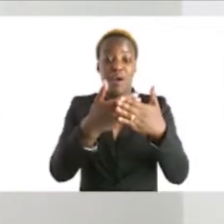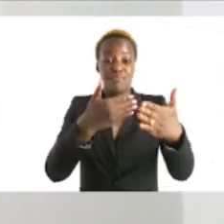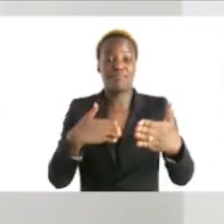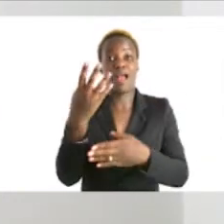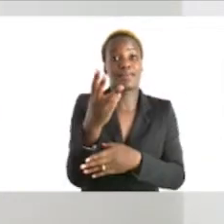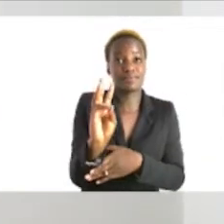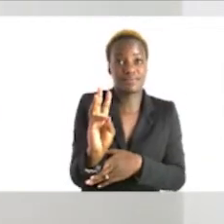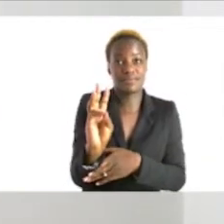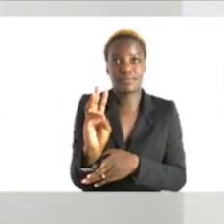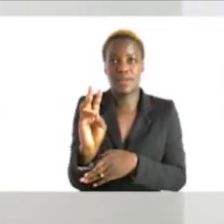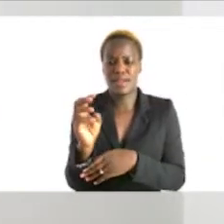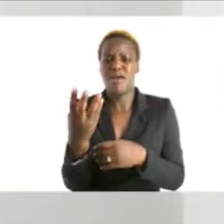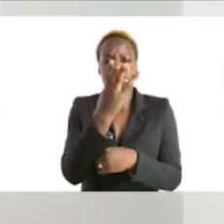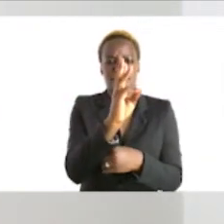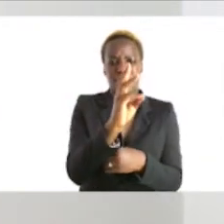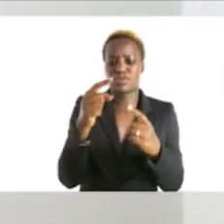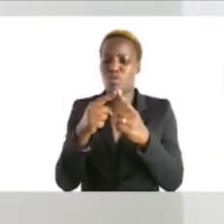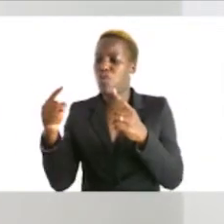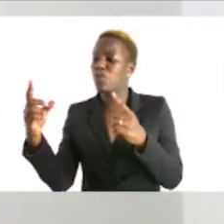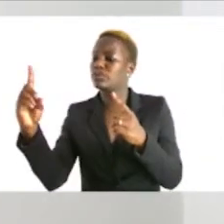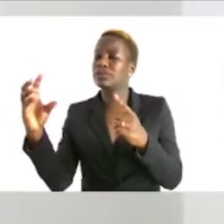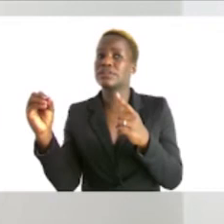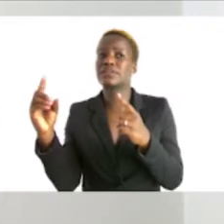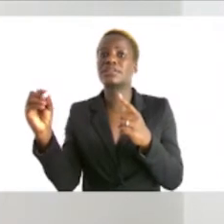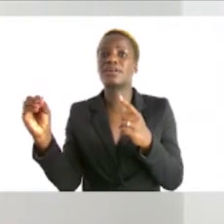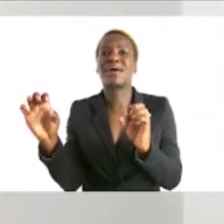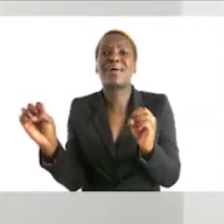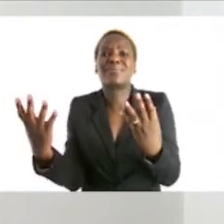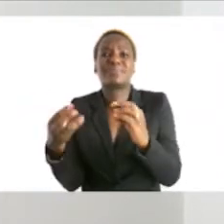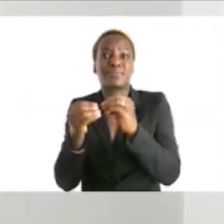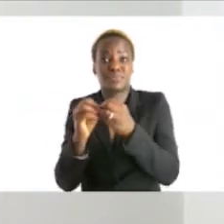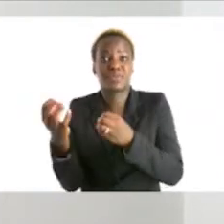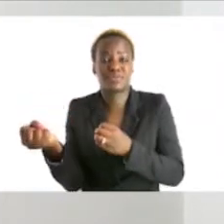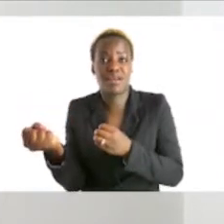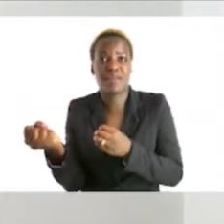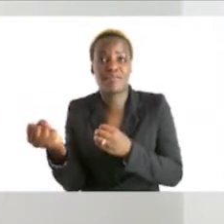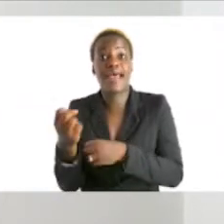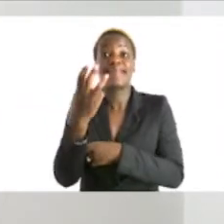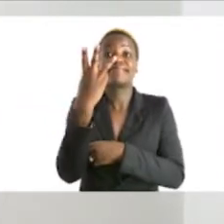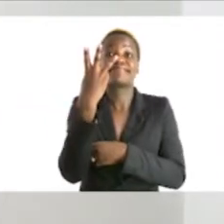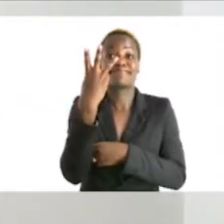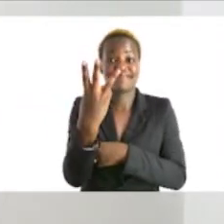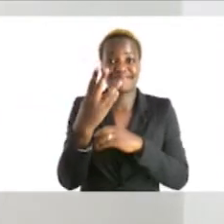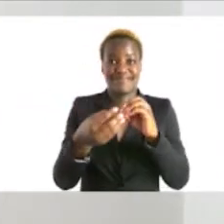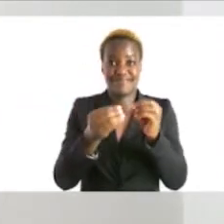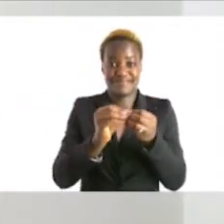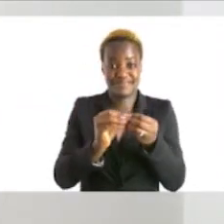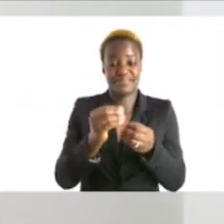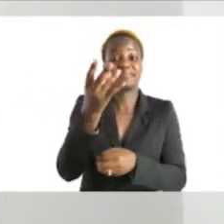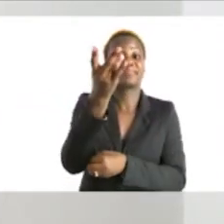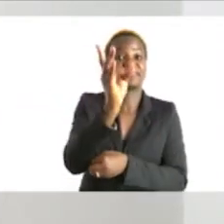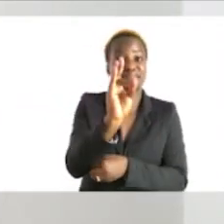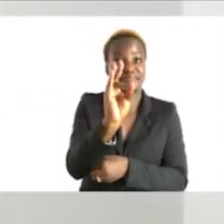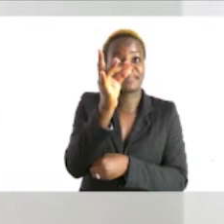Now, between 6 and a 10, how many numbers do we find there? 3 numbers, which are